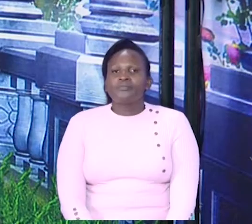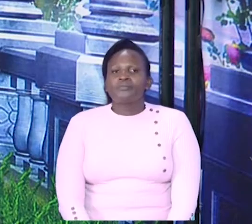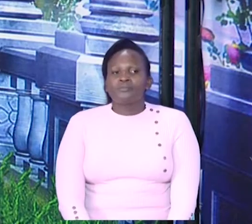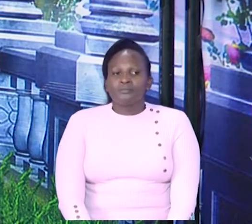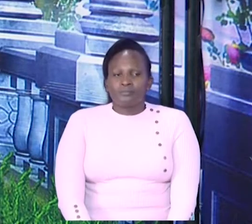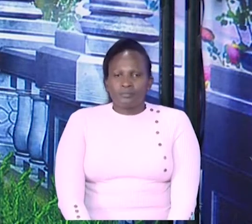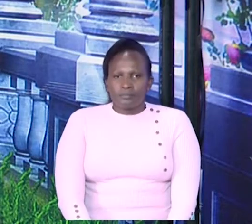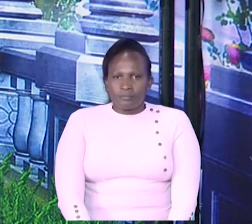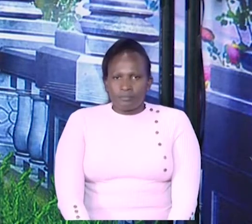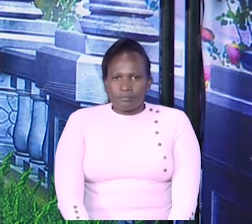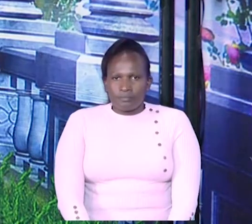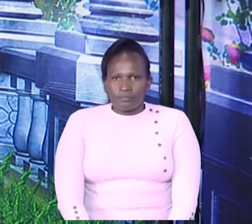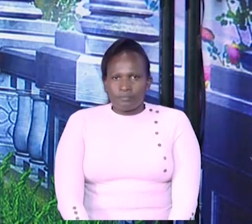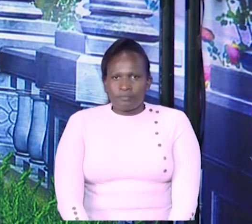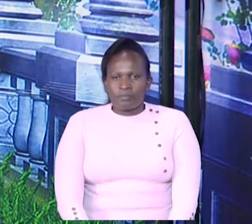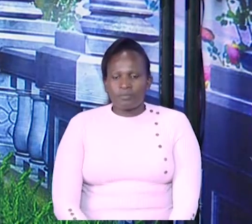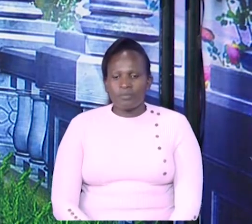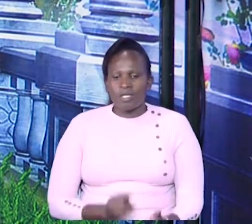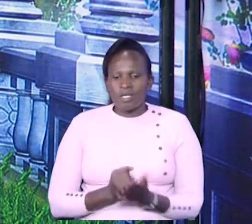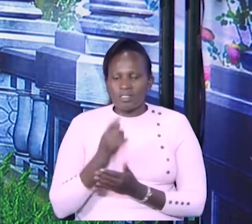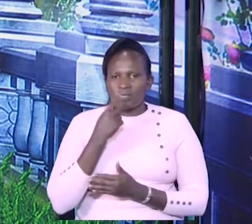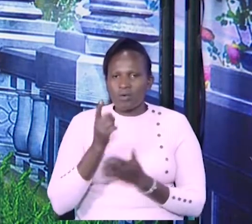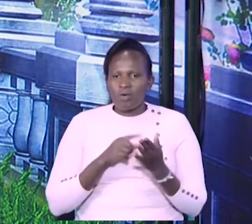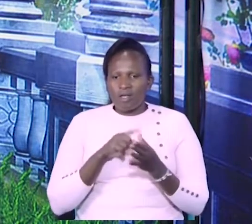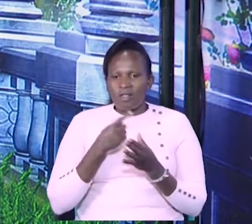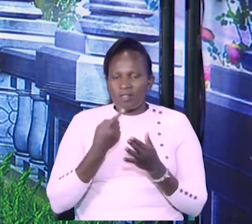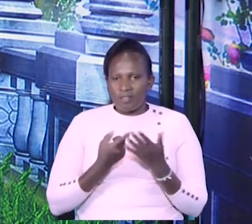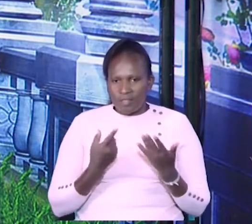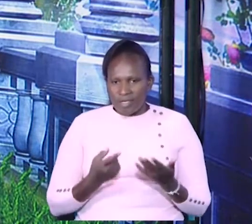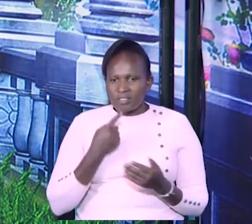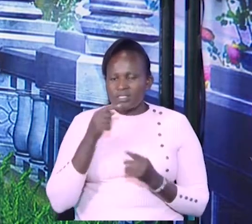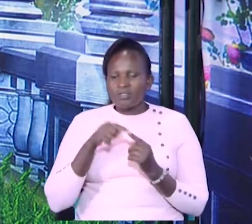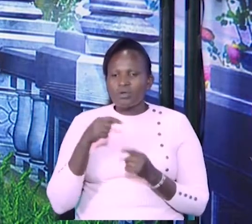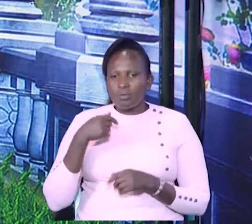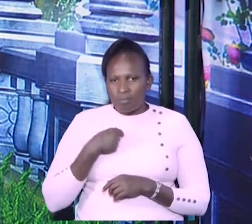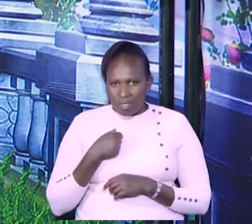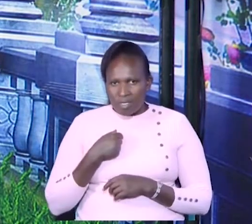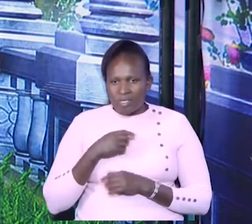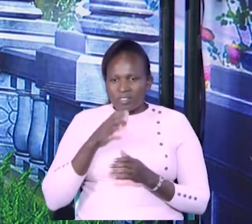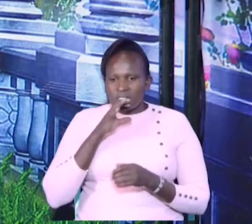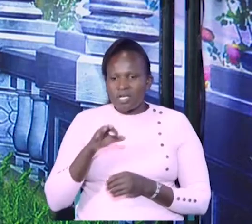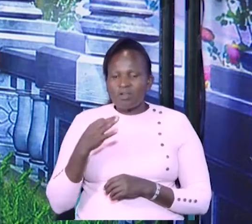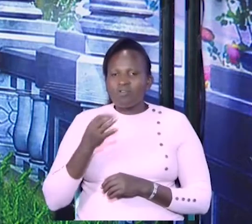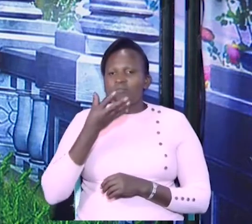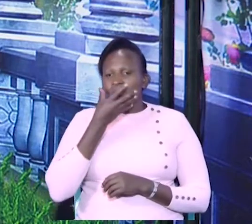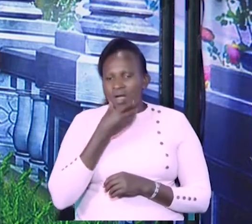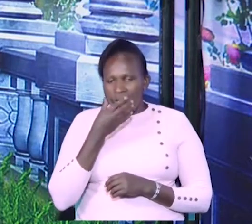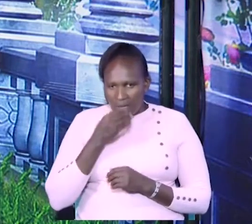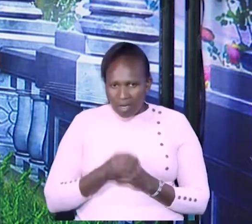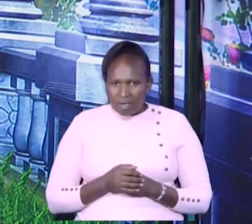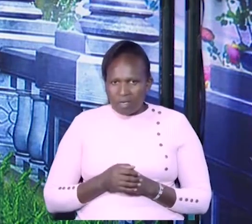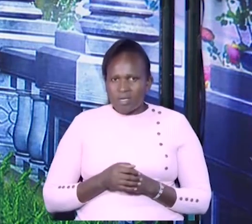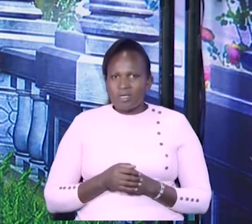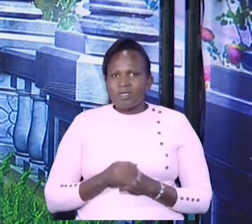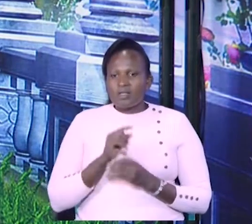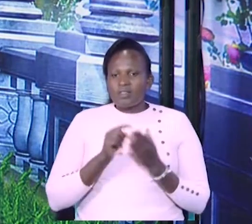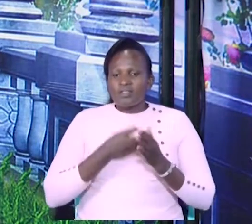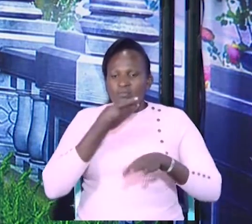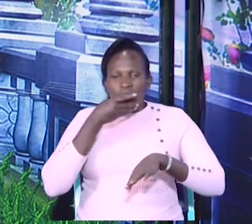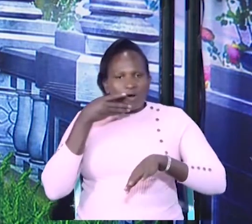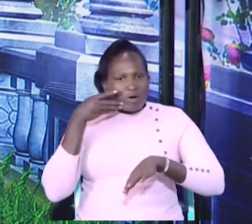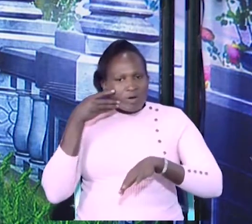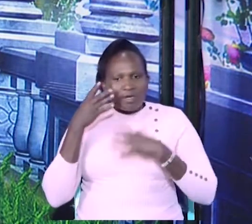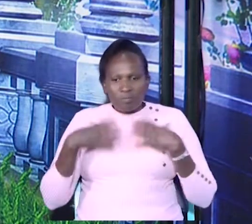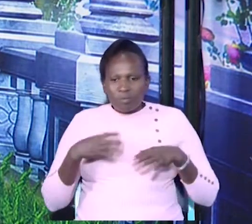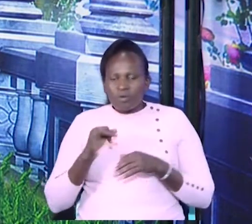verse 11. And it says, then he said to me, son of man, these bones are the